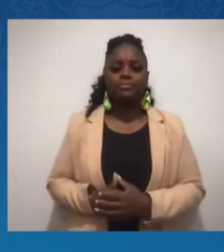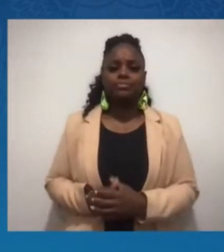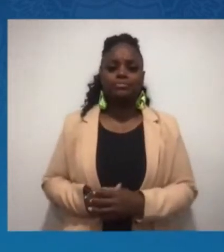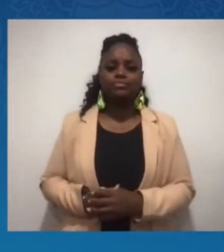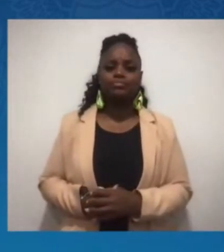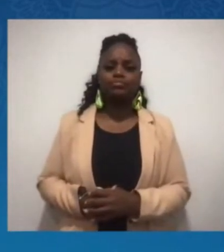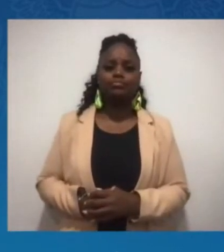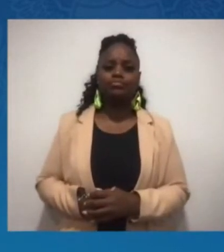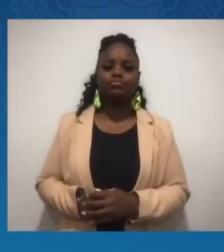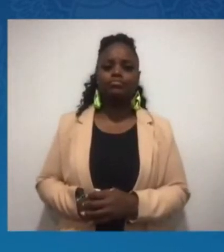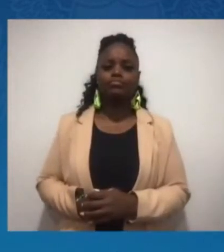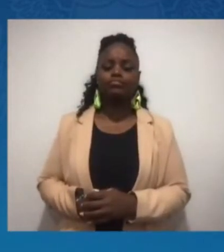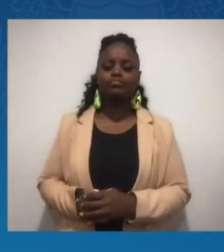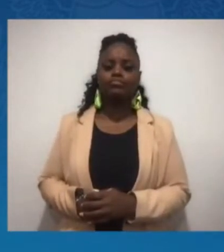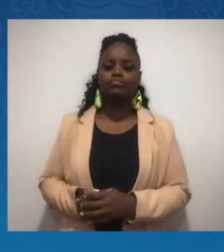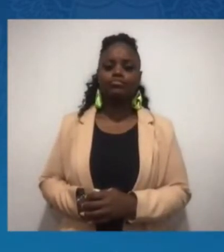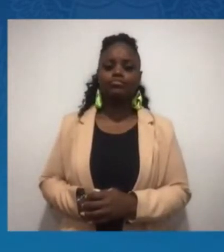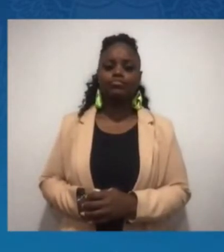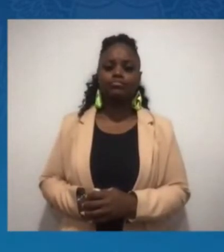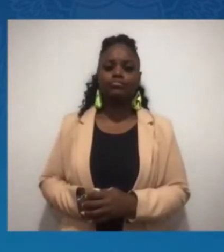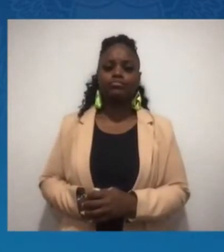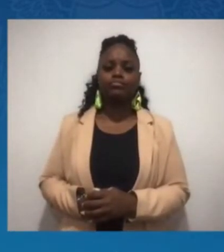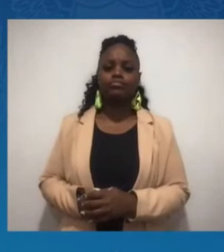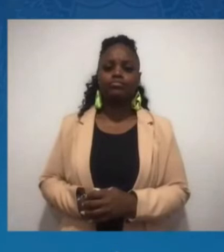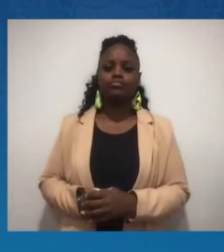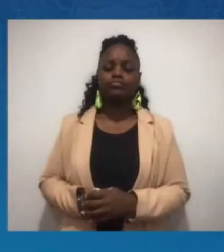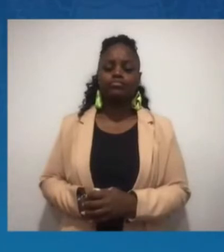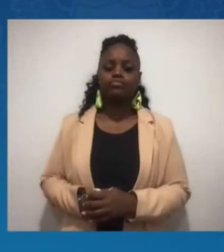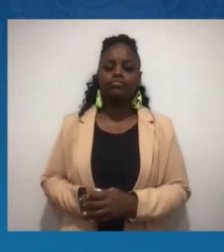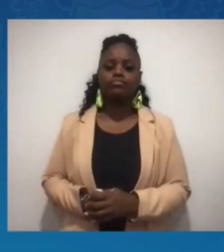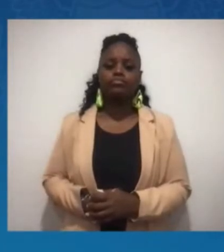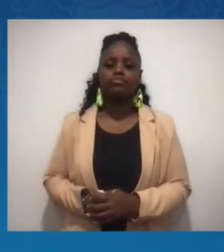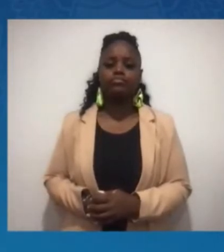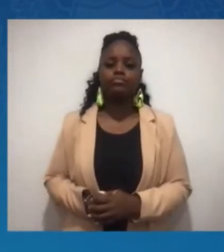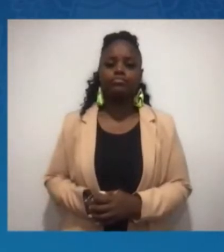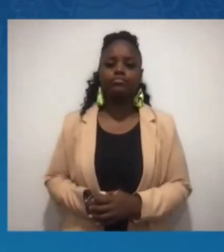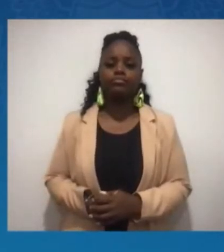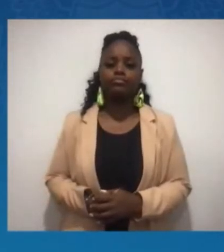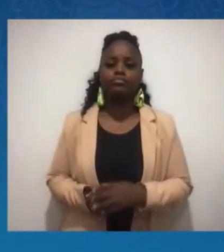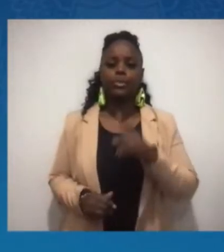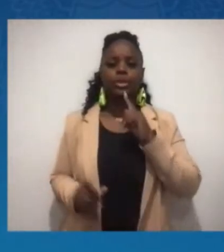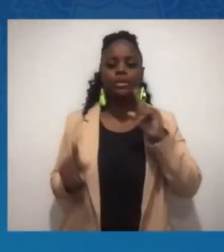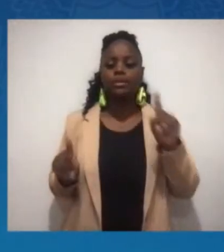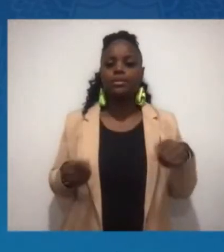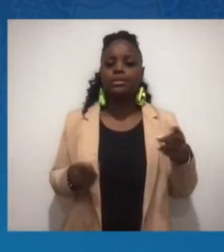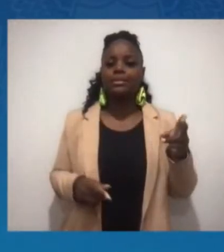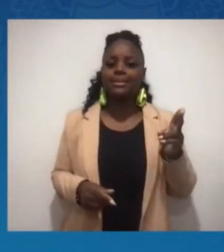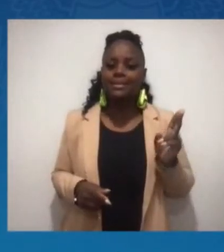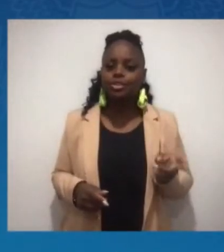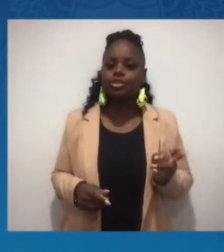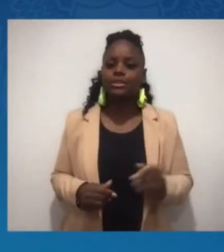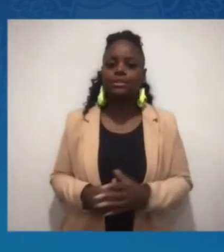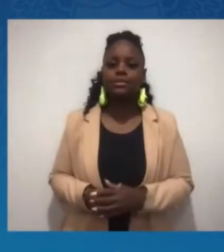the fact that over the course of history, women have been punished for their sexuality.